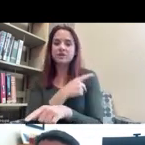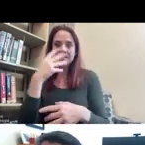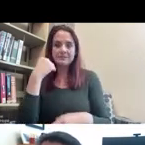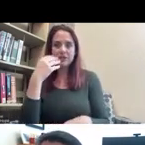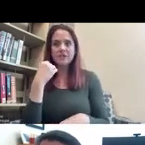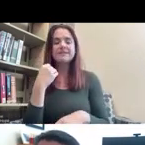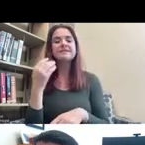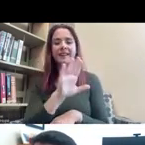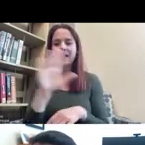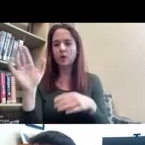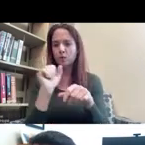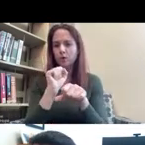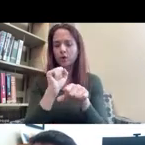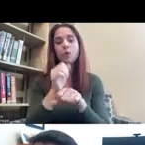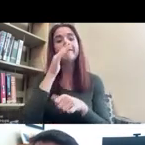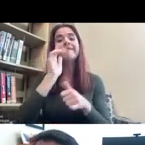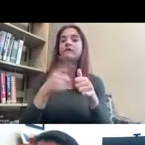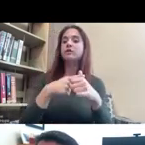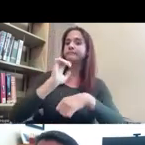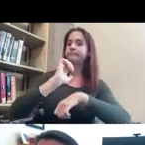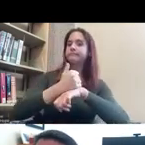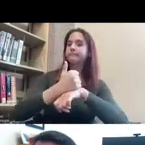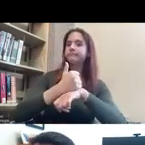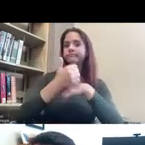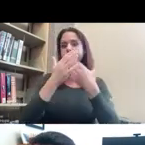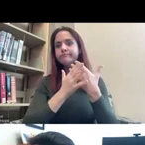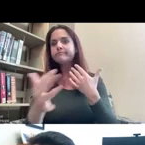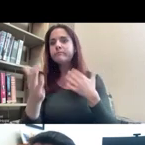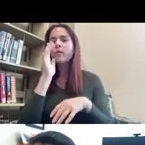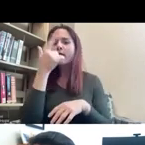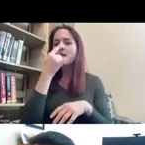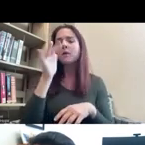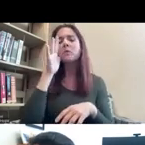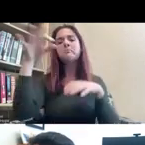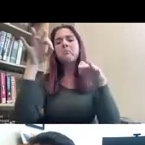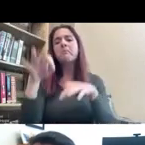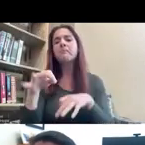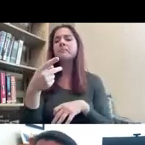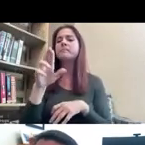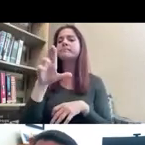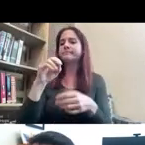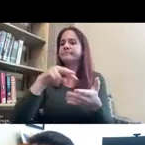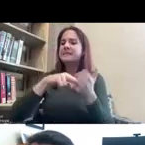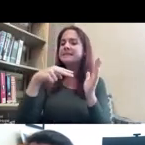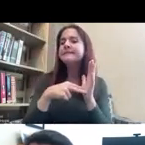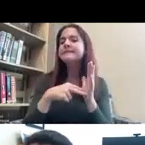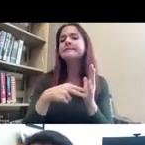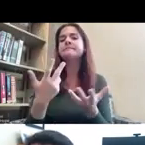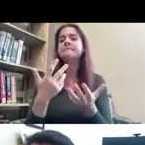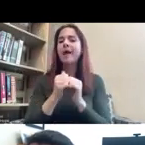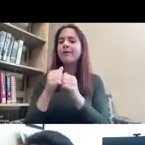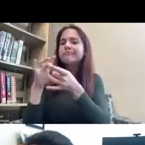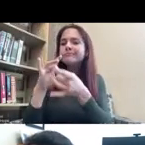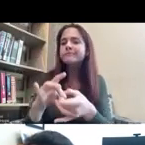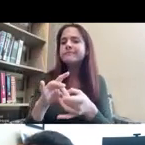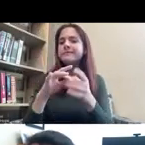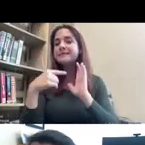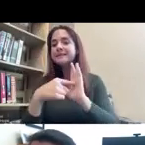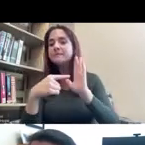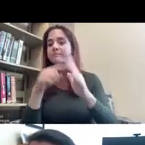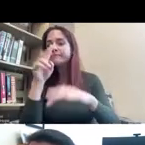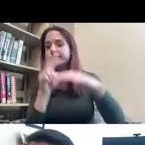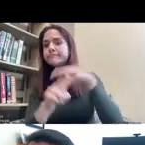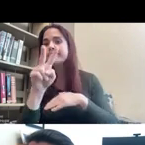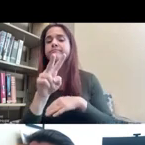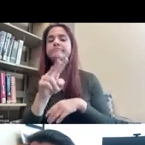leading. I'm going to first set the stage by talking about what patient report outcomes are, how it relates to symptom trajectories, and